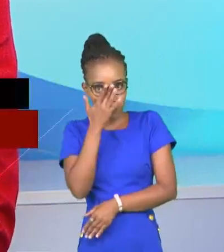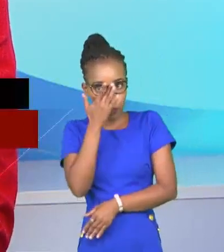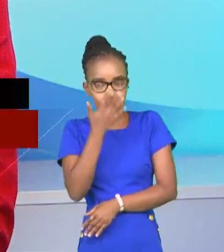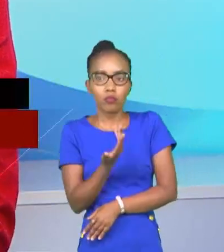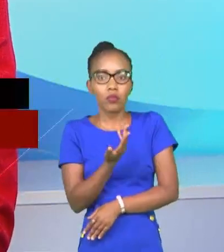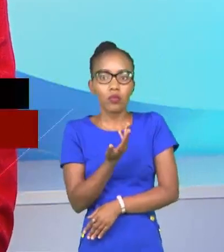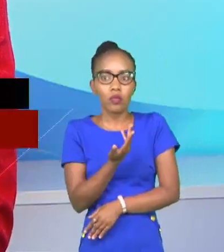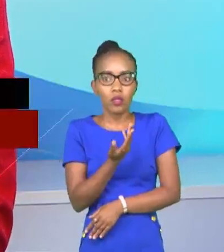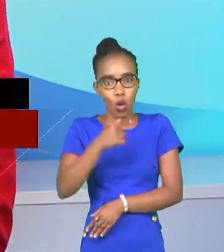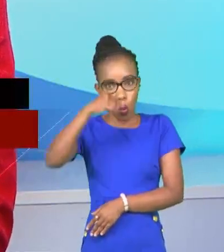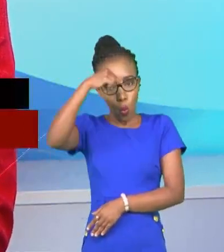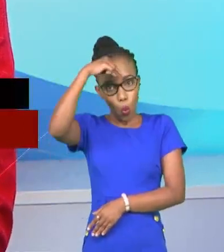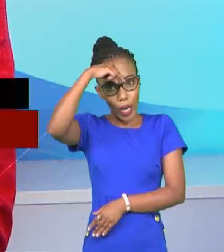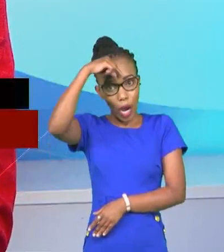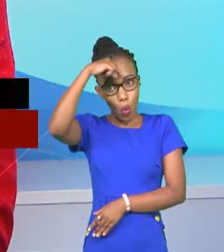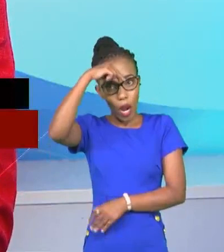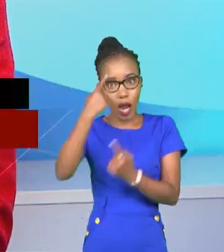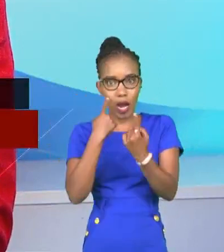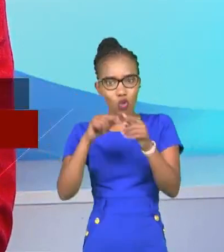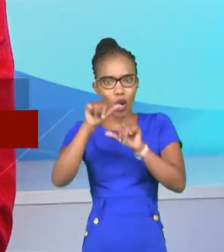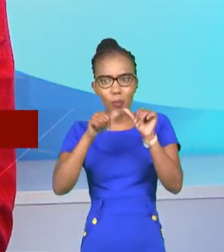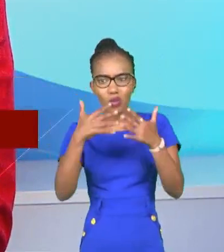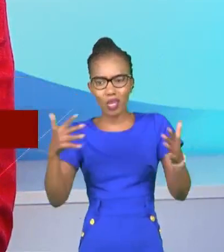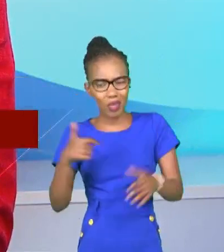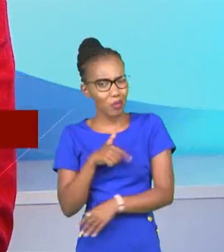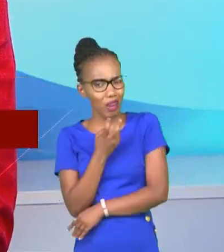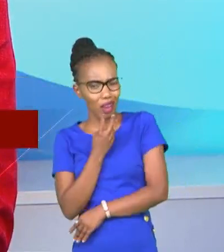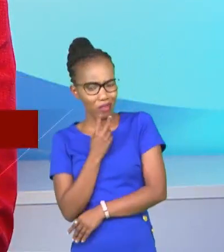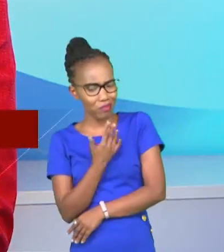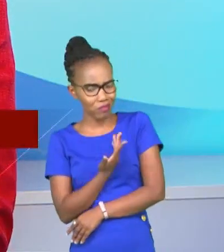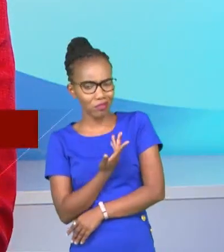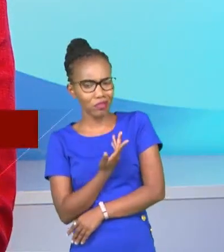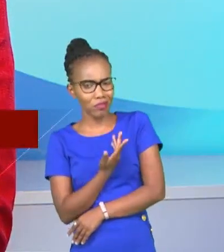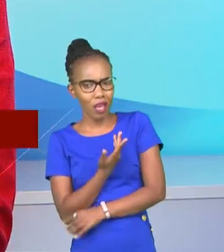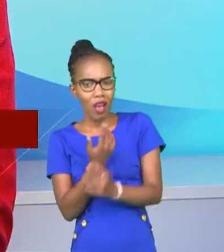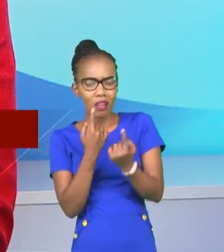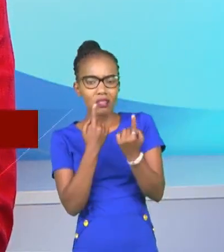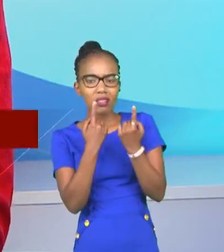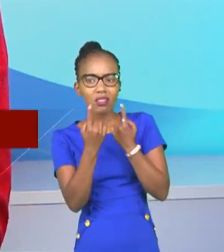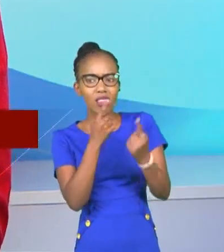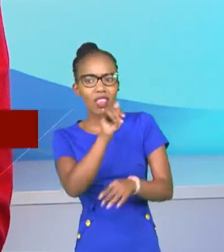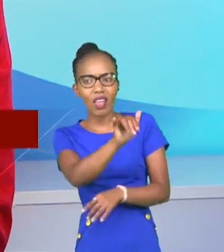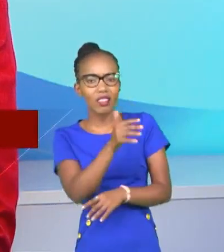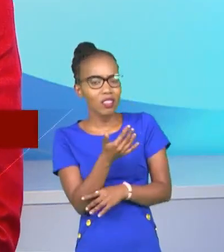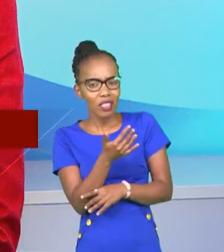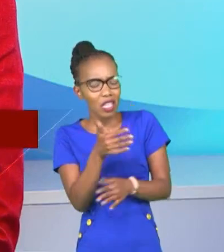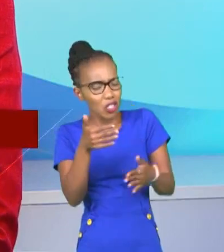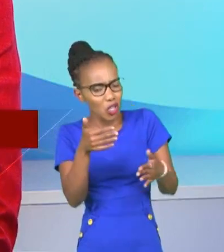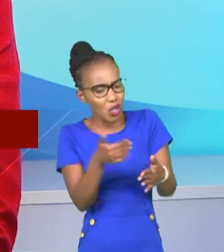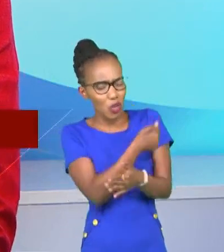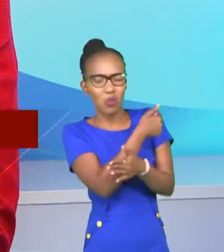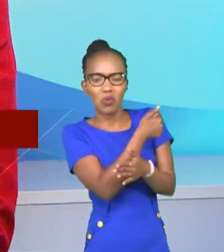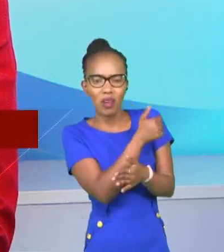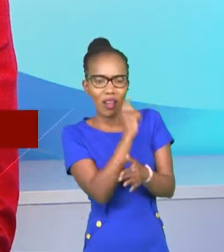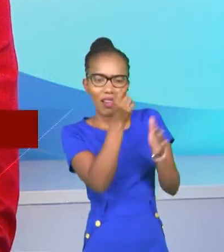Wetangula said something there that I almost laughed. What did he say? He says that it is a breath of fresh air. What's funny into,